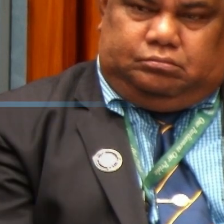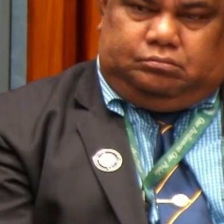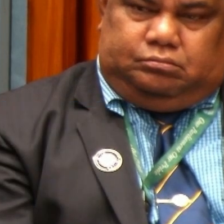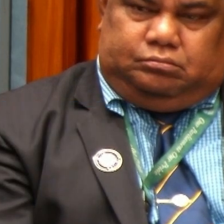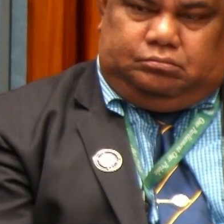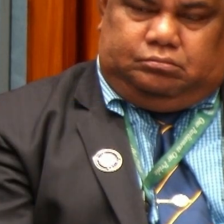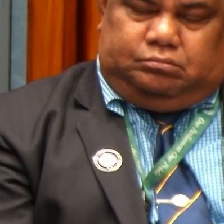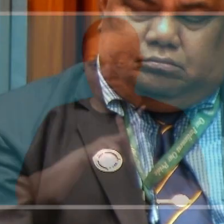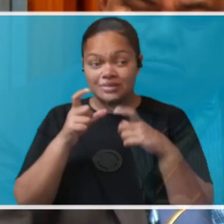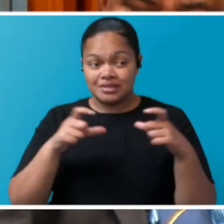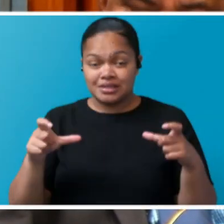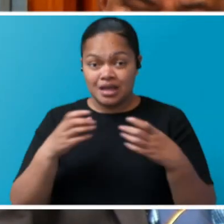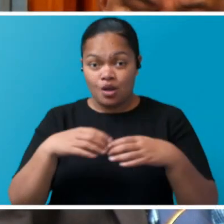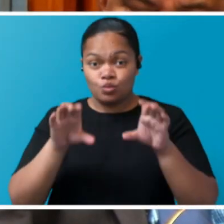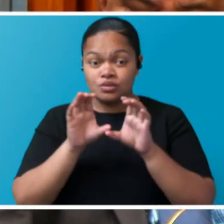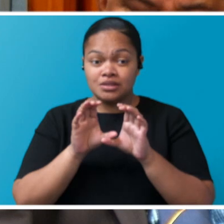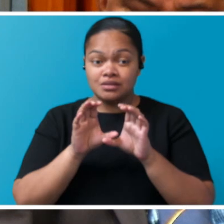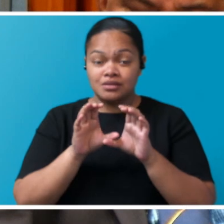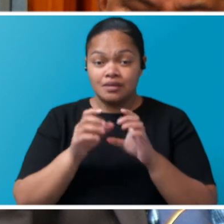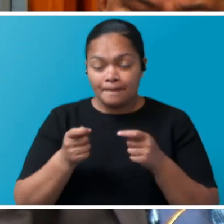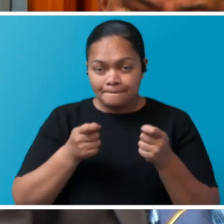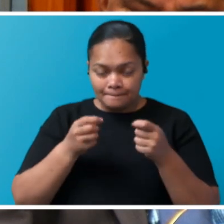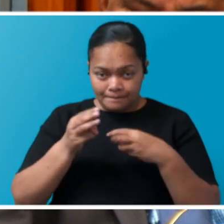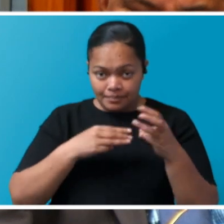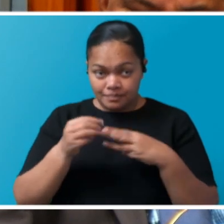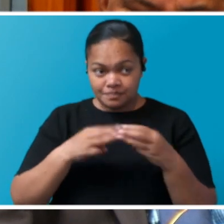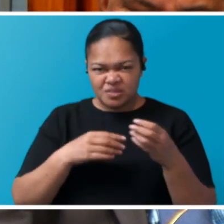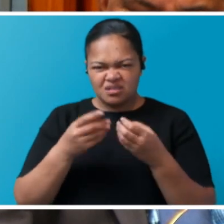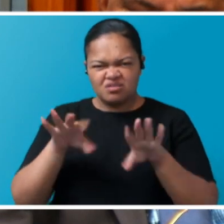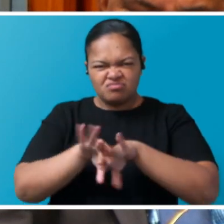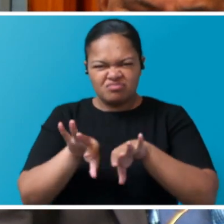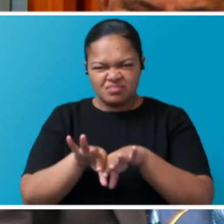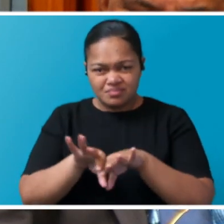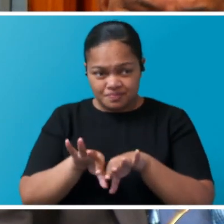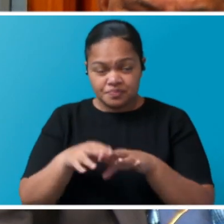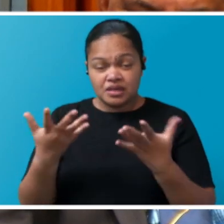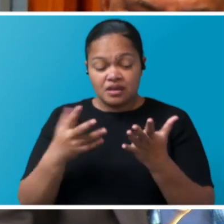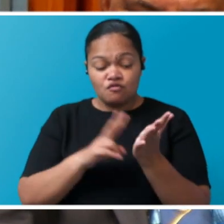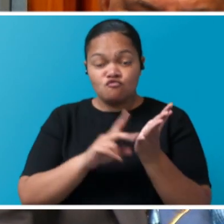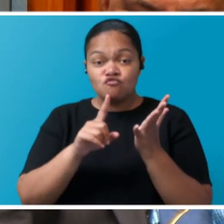Council operates and manages waste disposal services at the Vunato landfill.